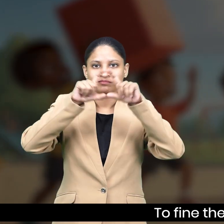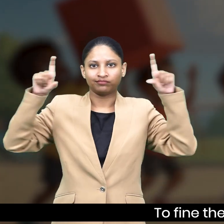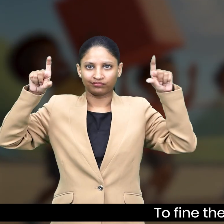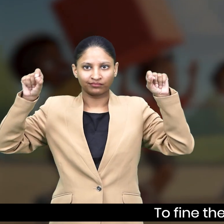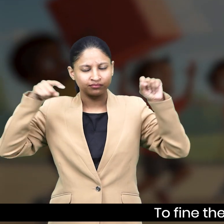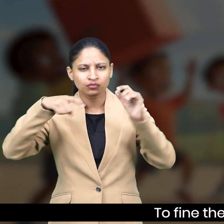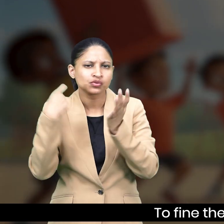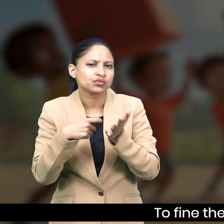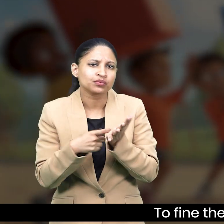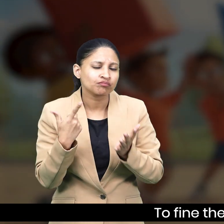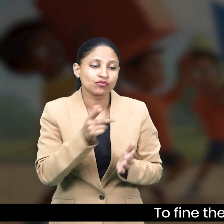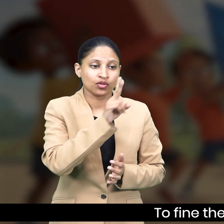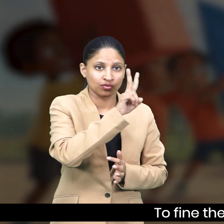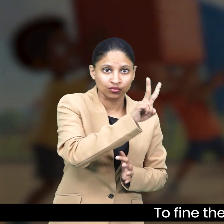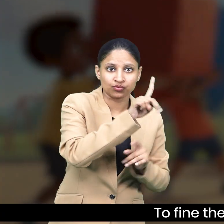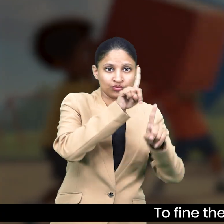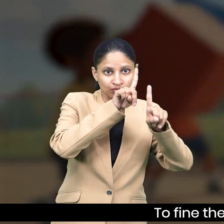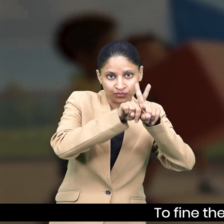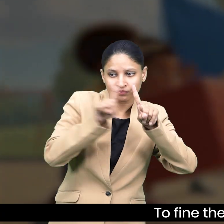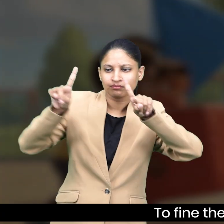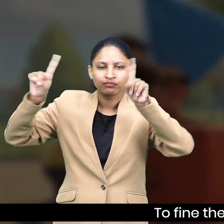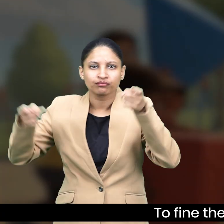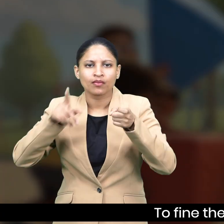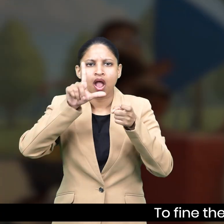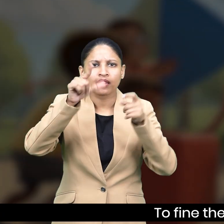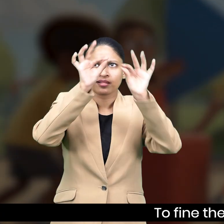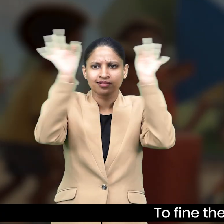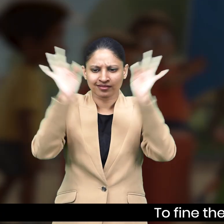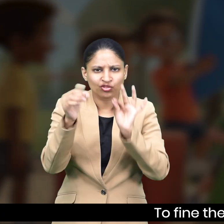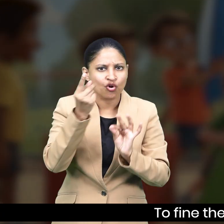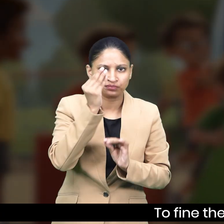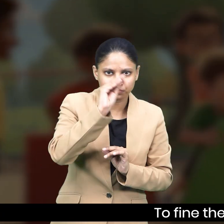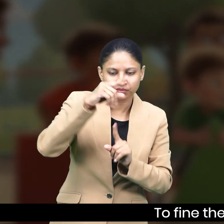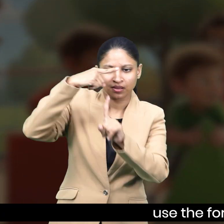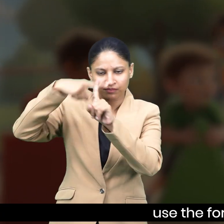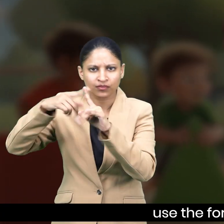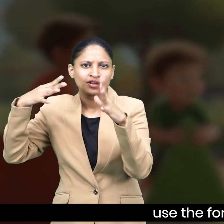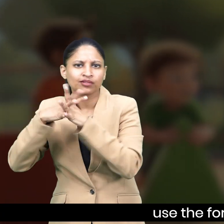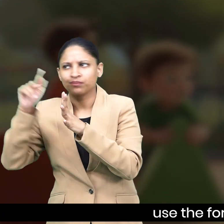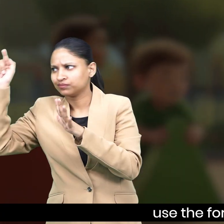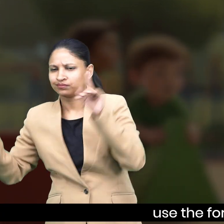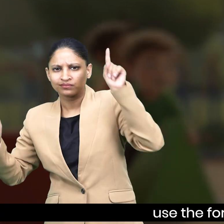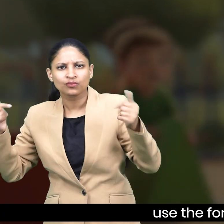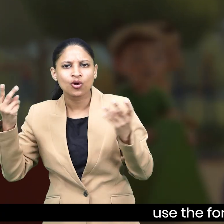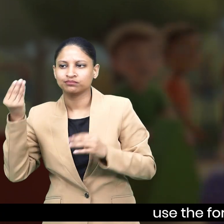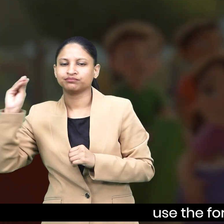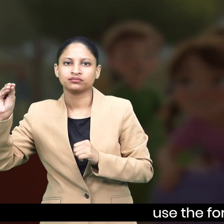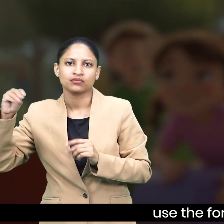To find the perimeter of a rectangle, use the